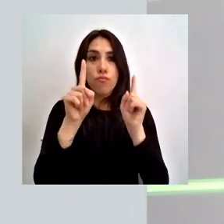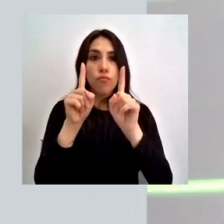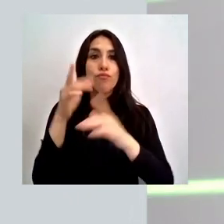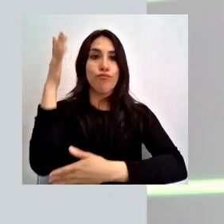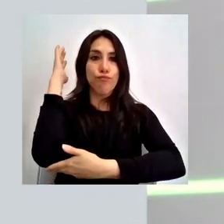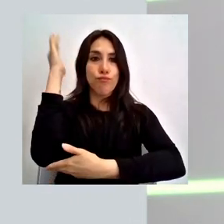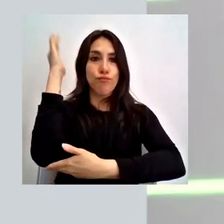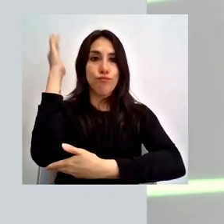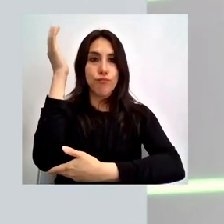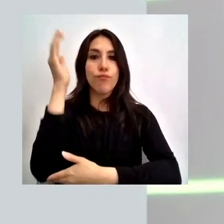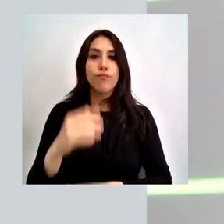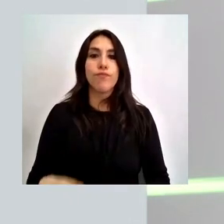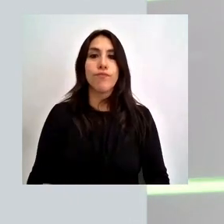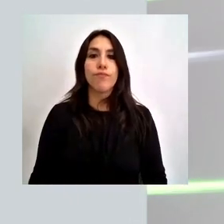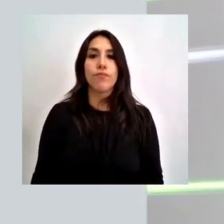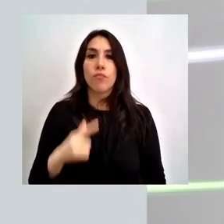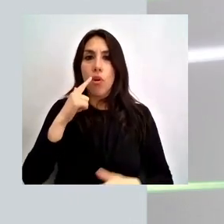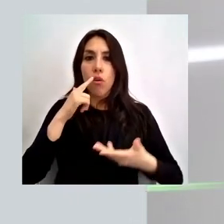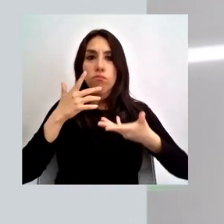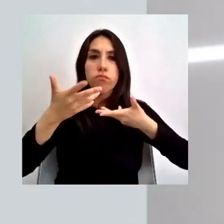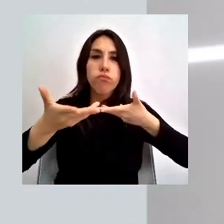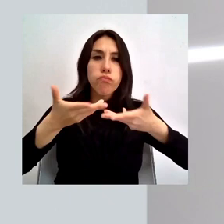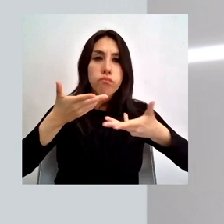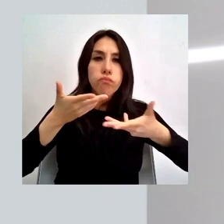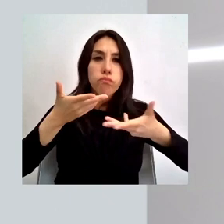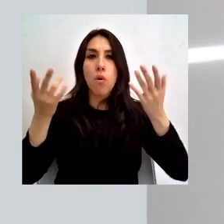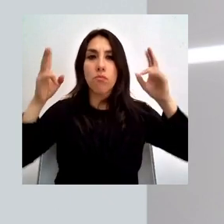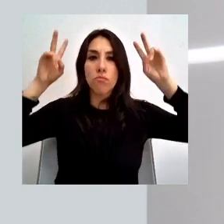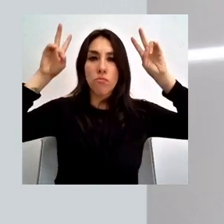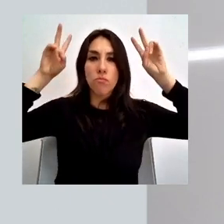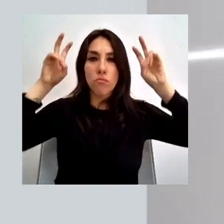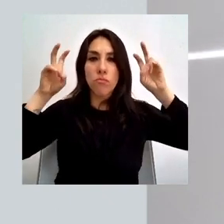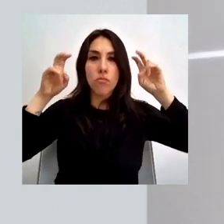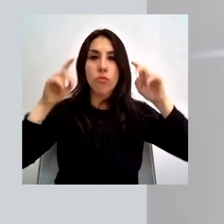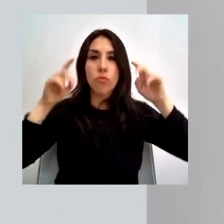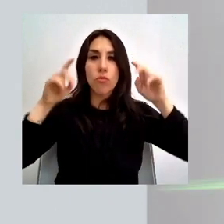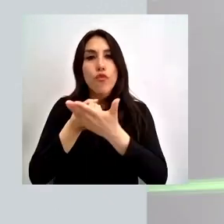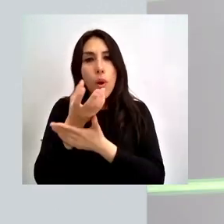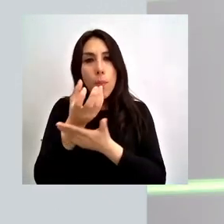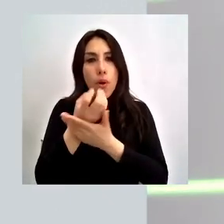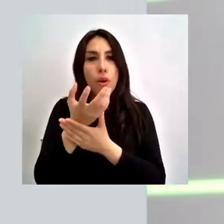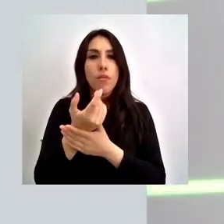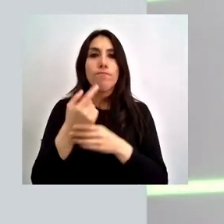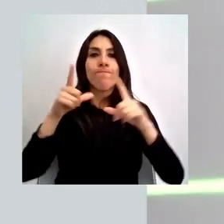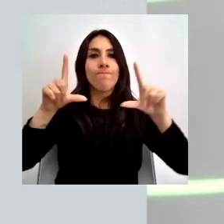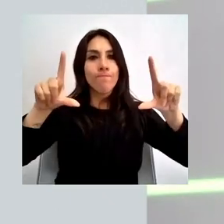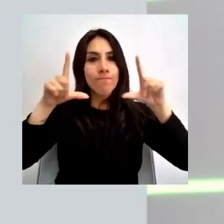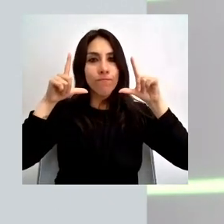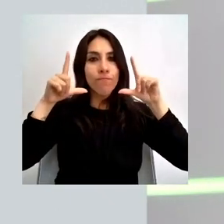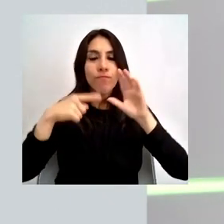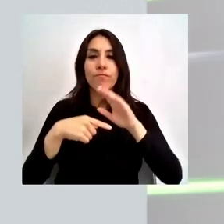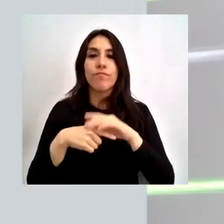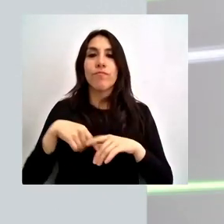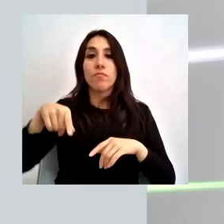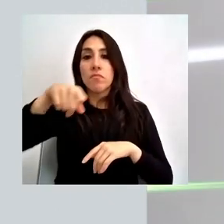who will talk about how to generate impact in decision-making